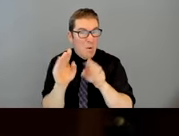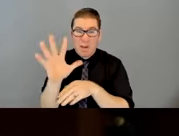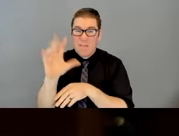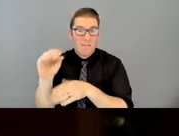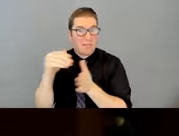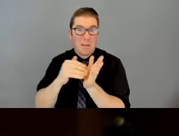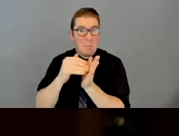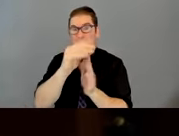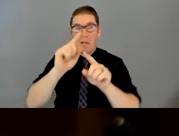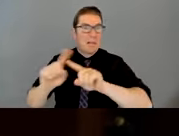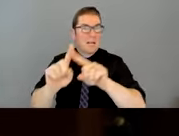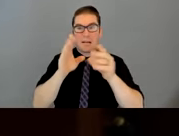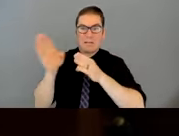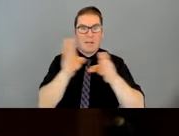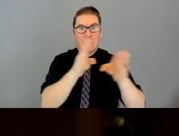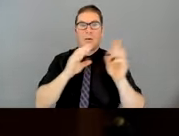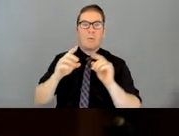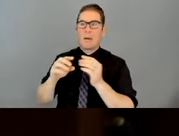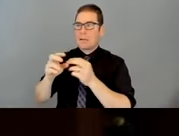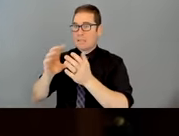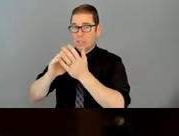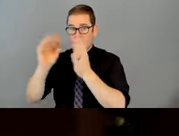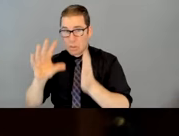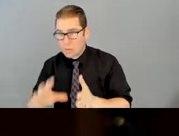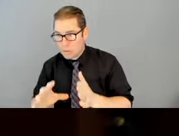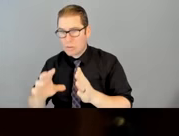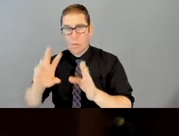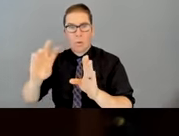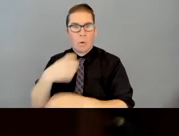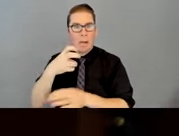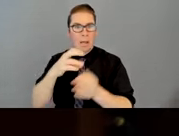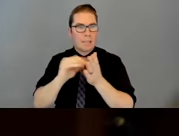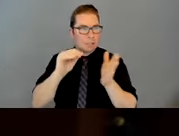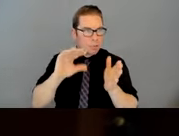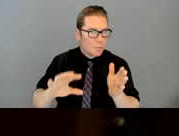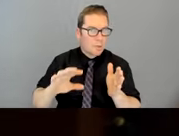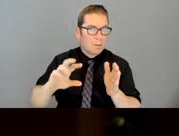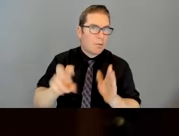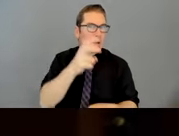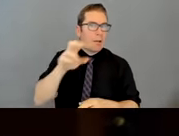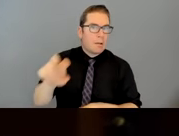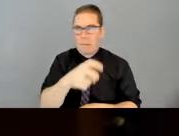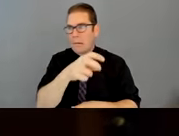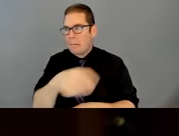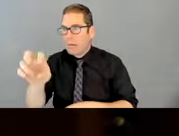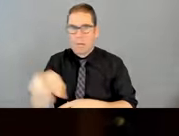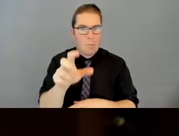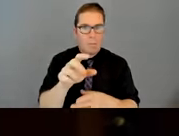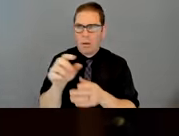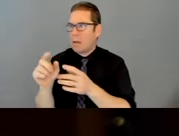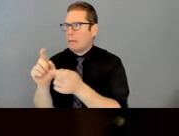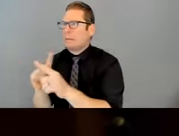student to switch from class to class and remember which student does things which way. So try to make it as easy